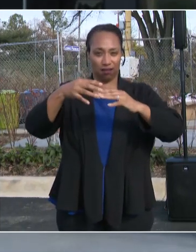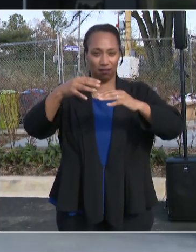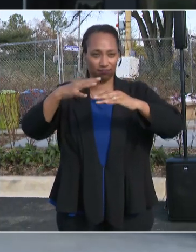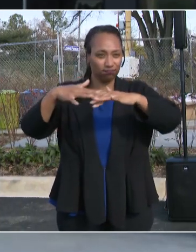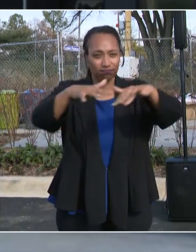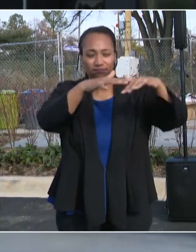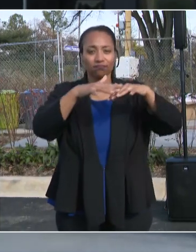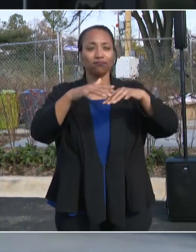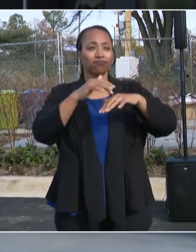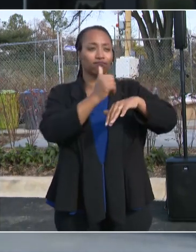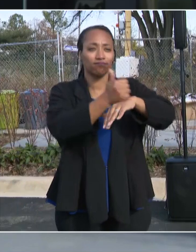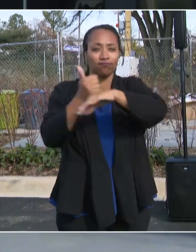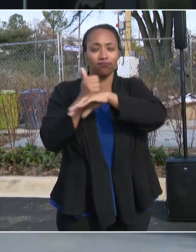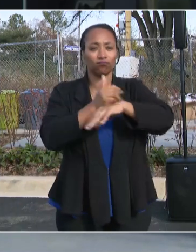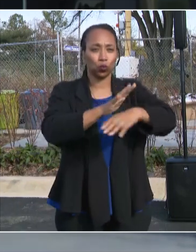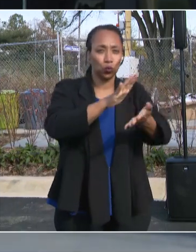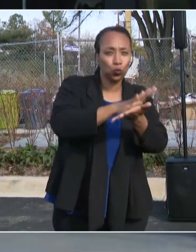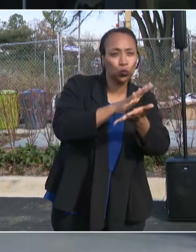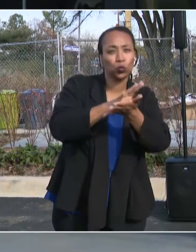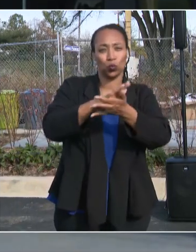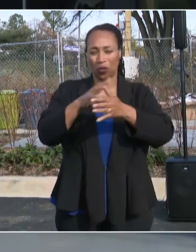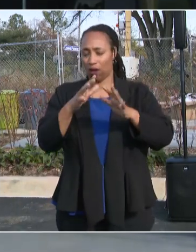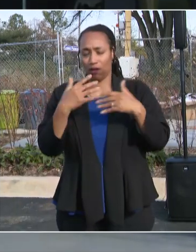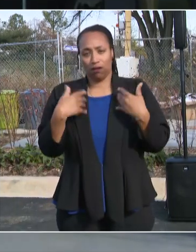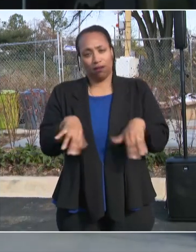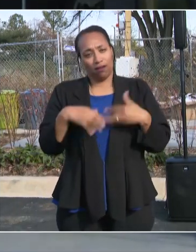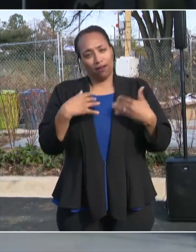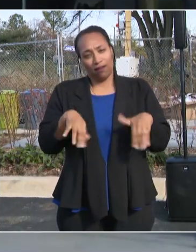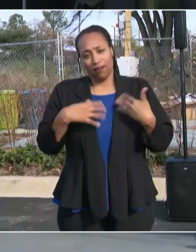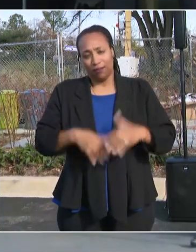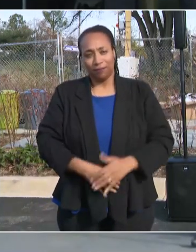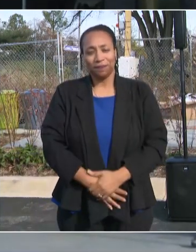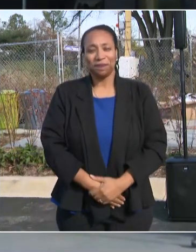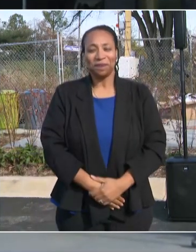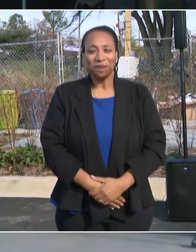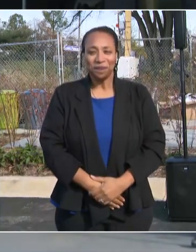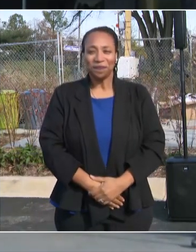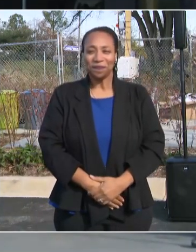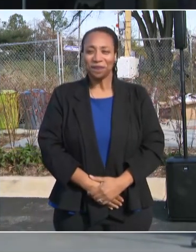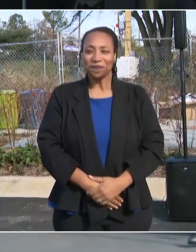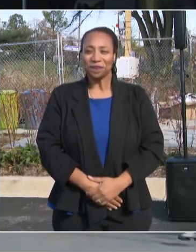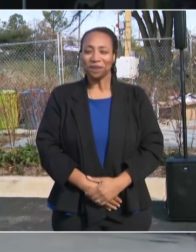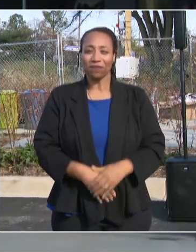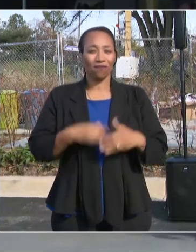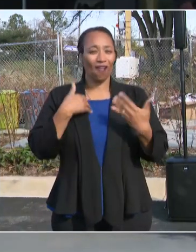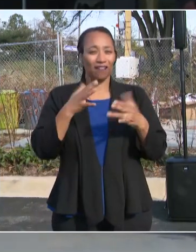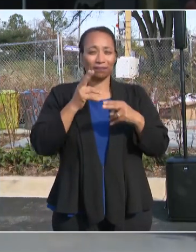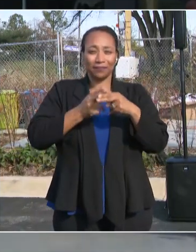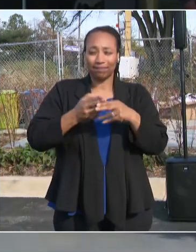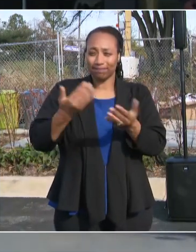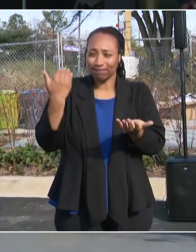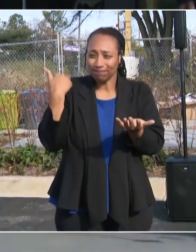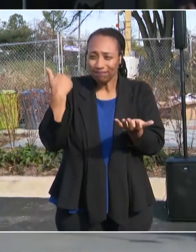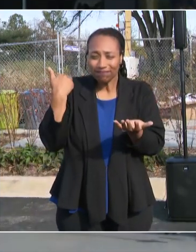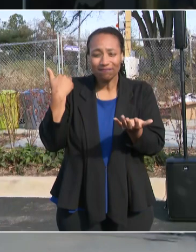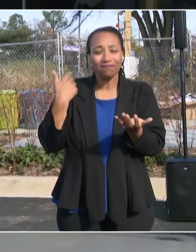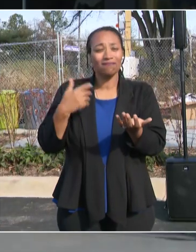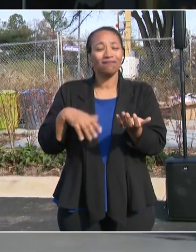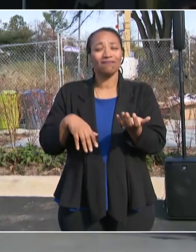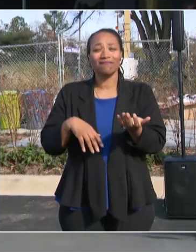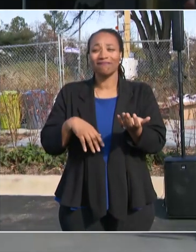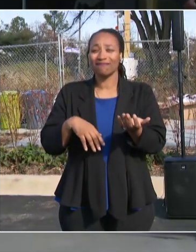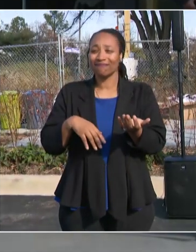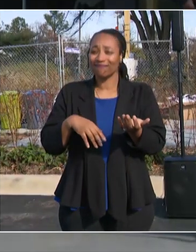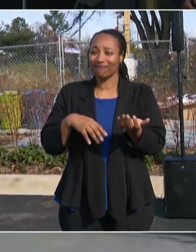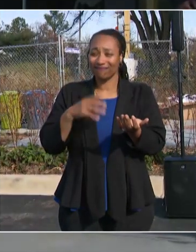next building. And I've frequently said throughout my career in elected office, especially when it comes to